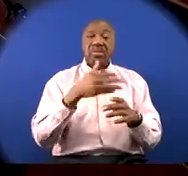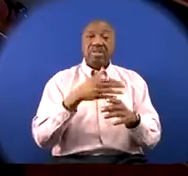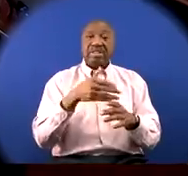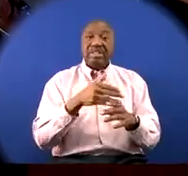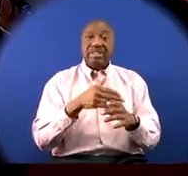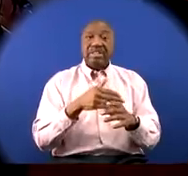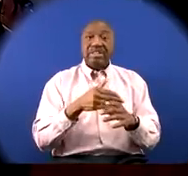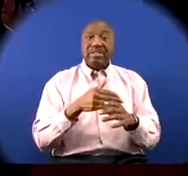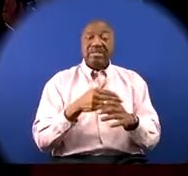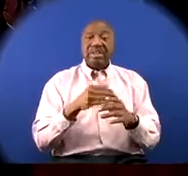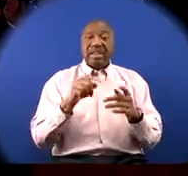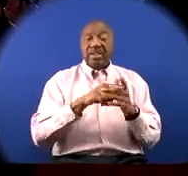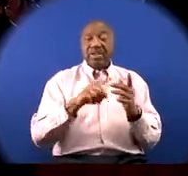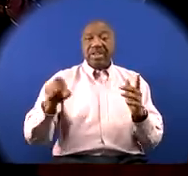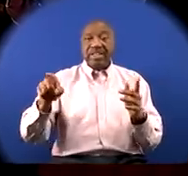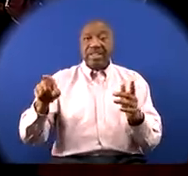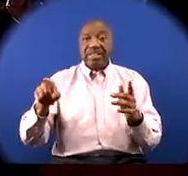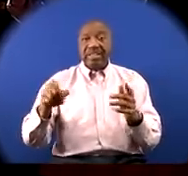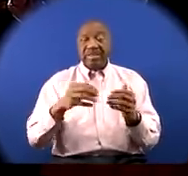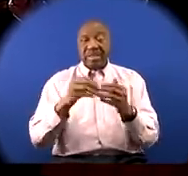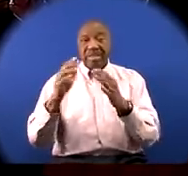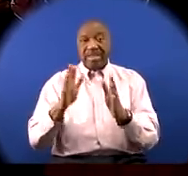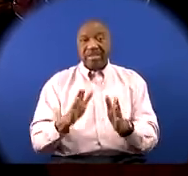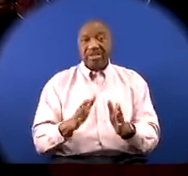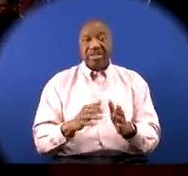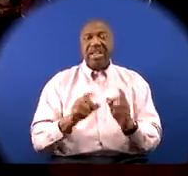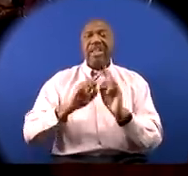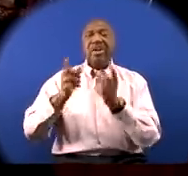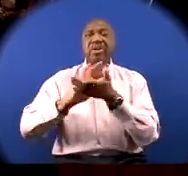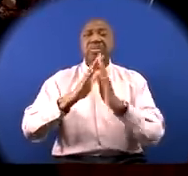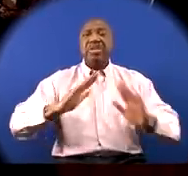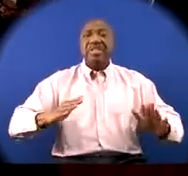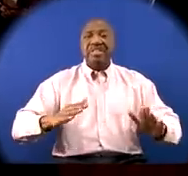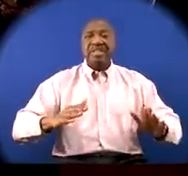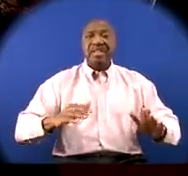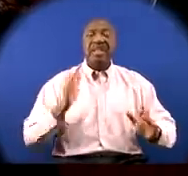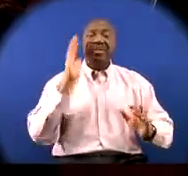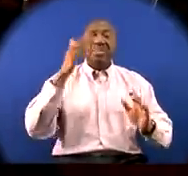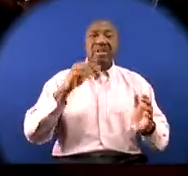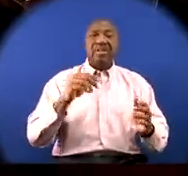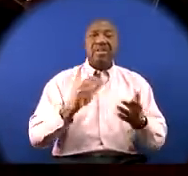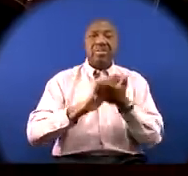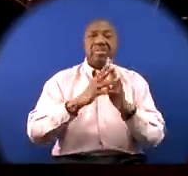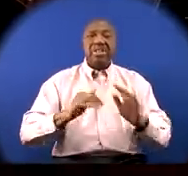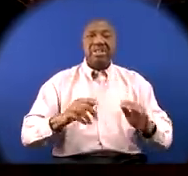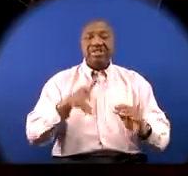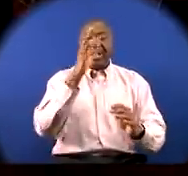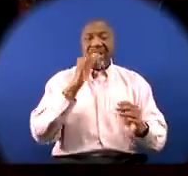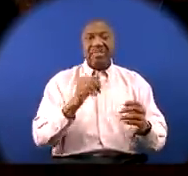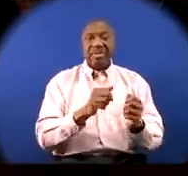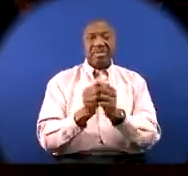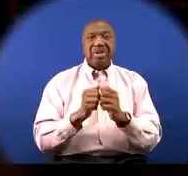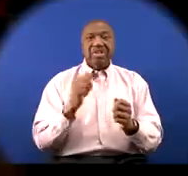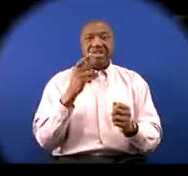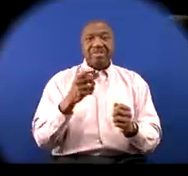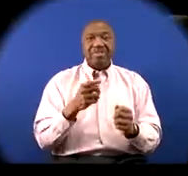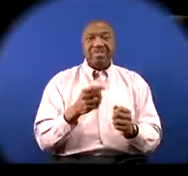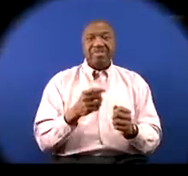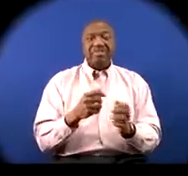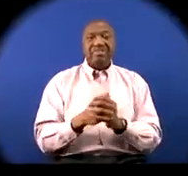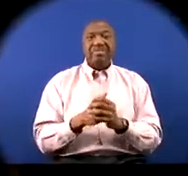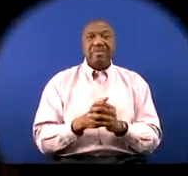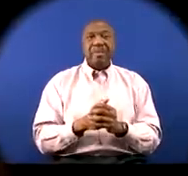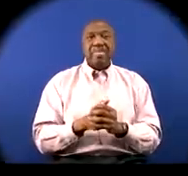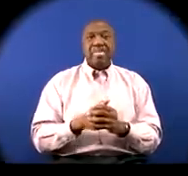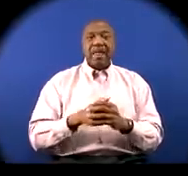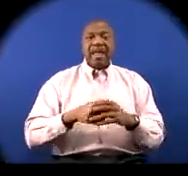Our ushers are going to lead us forth from the Lord's church. Go in peace, and may the peace of God be yours. Have a fabulous weekend.